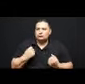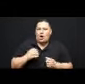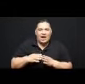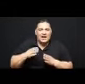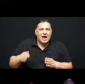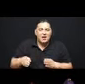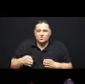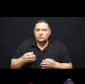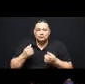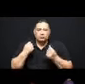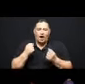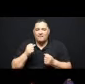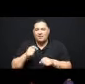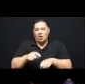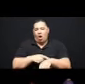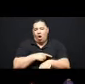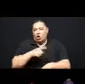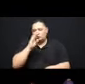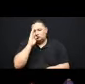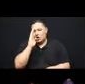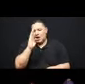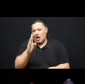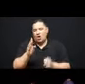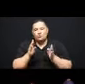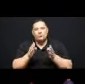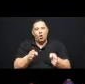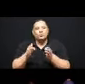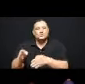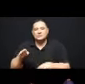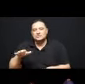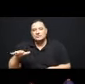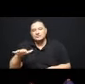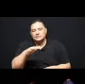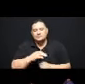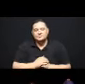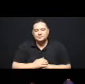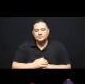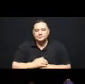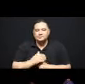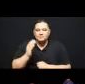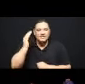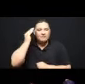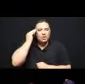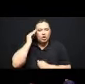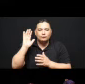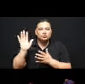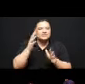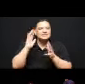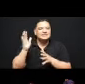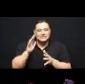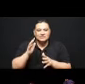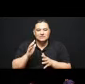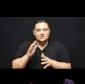roads. A familiar breeze moves against the sagebrush.